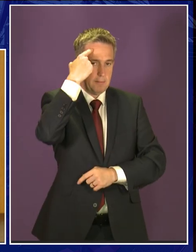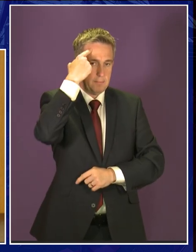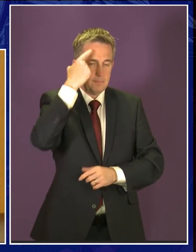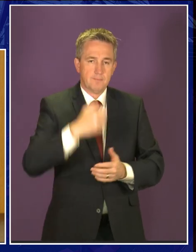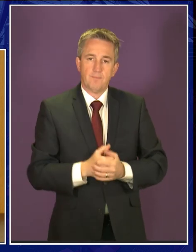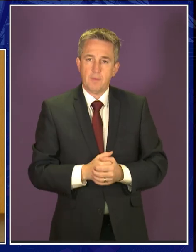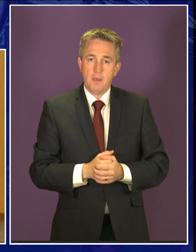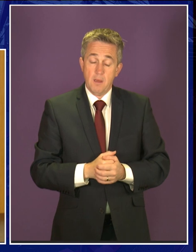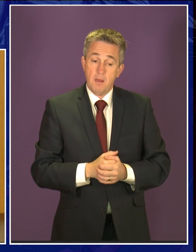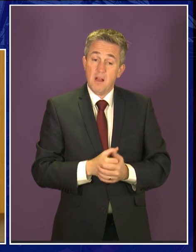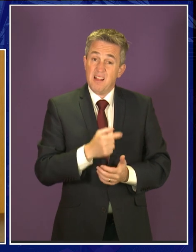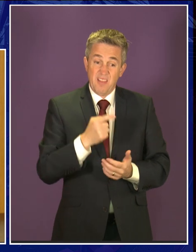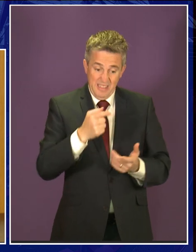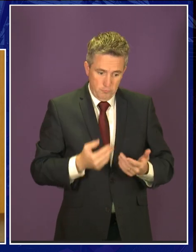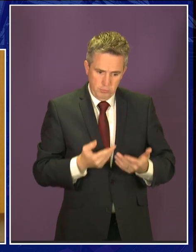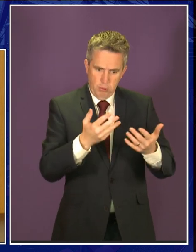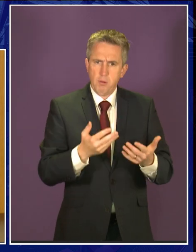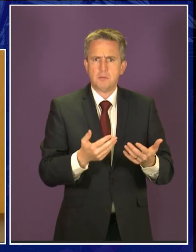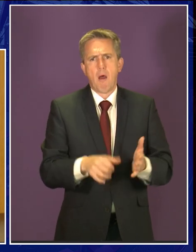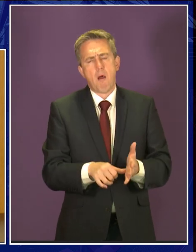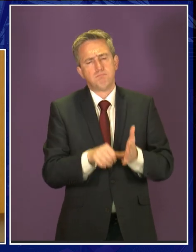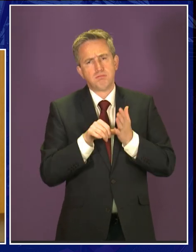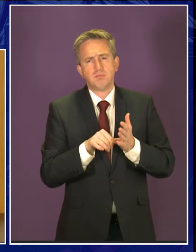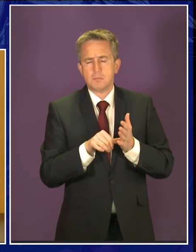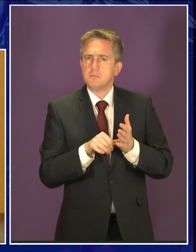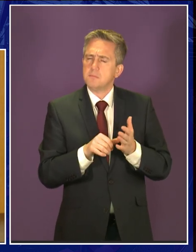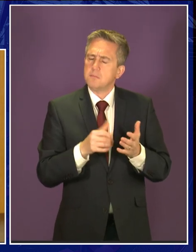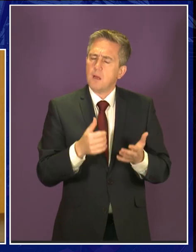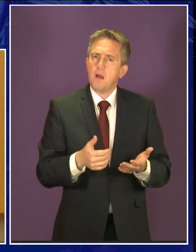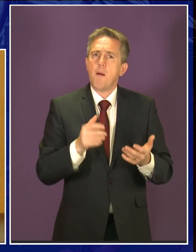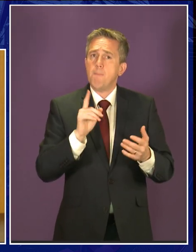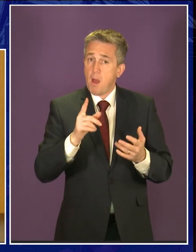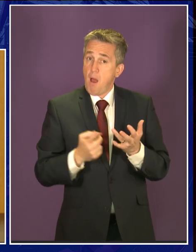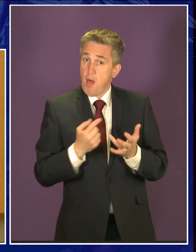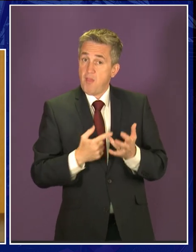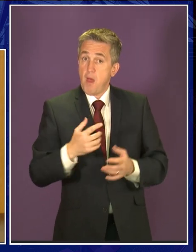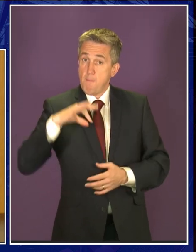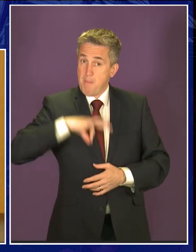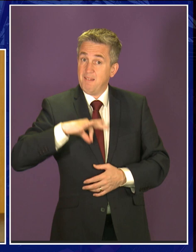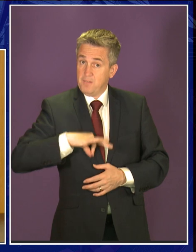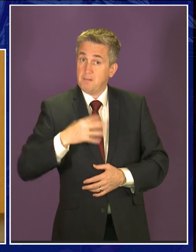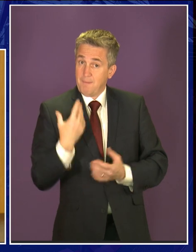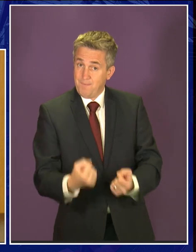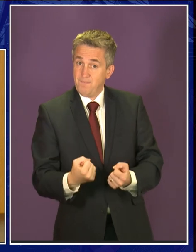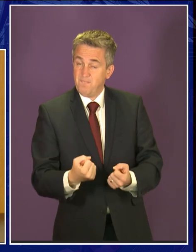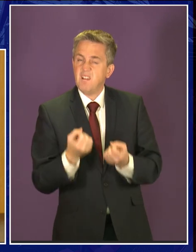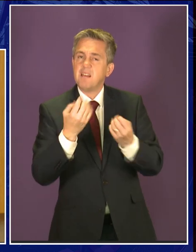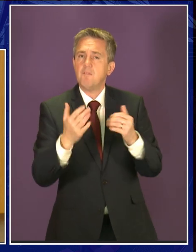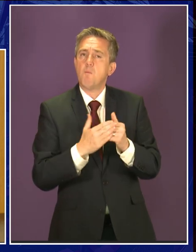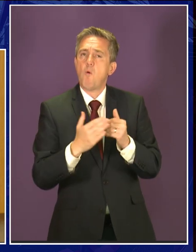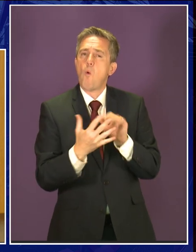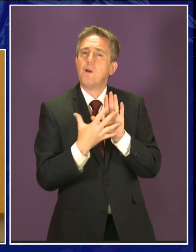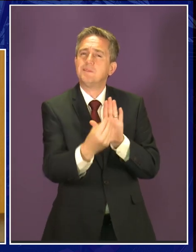the implications would be truly significant. But there are many benefits beyond auditory processing. Let me give you a few